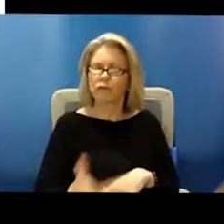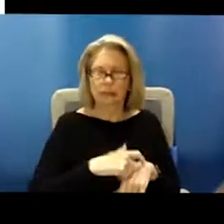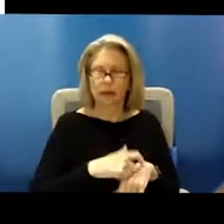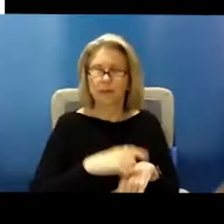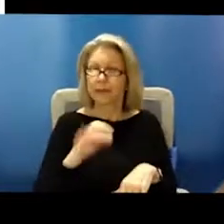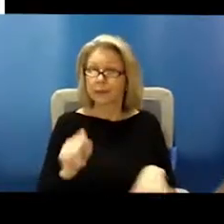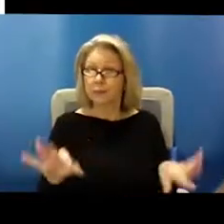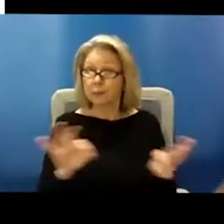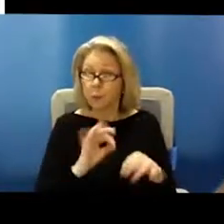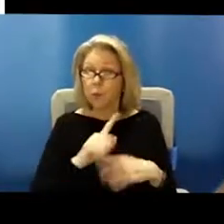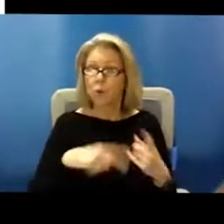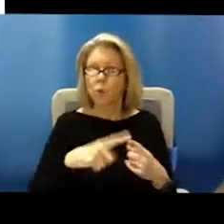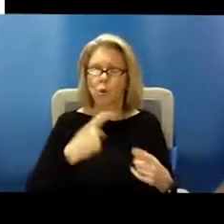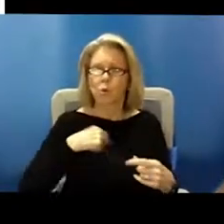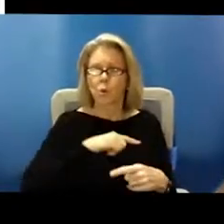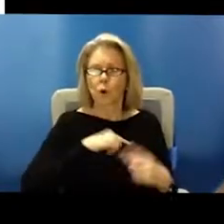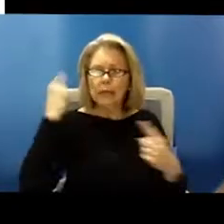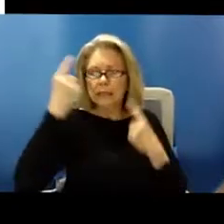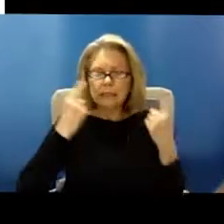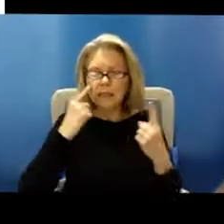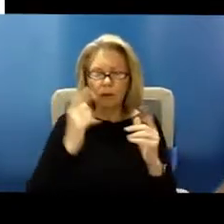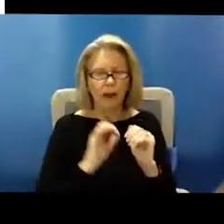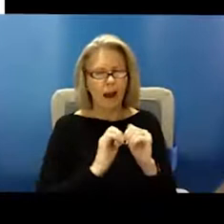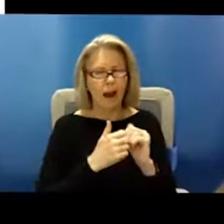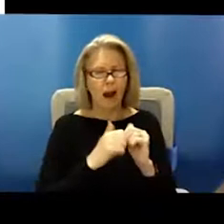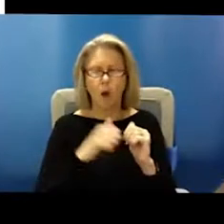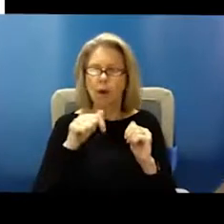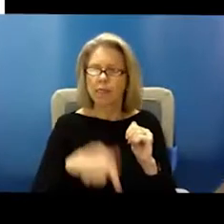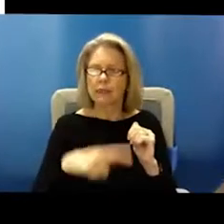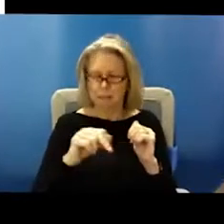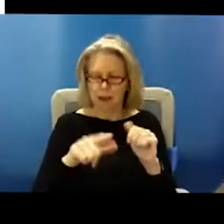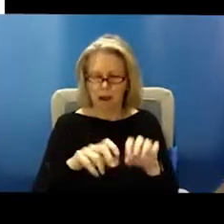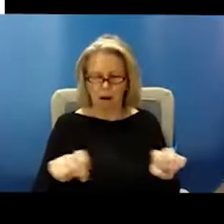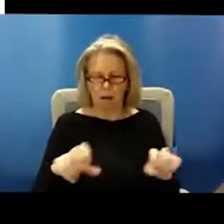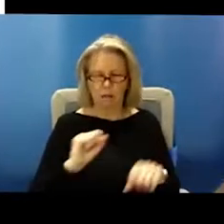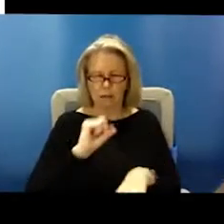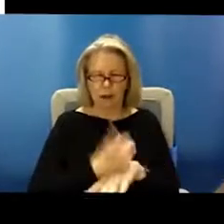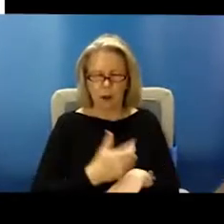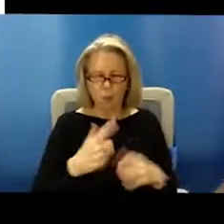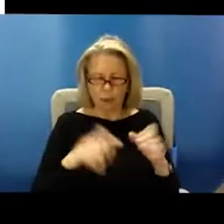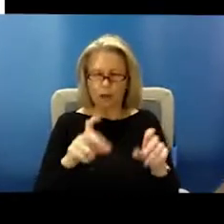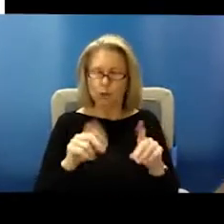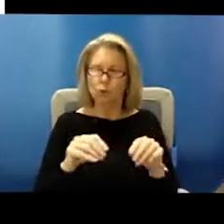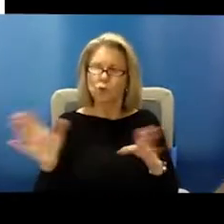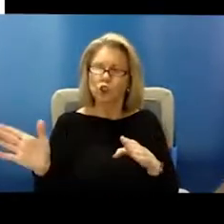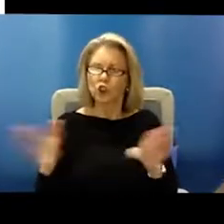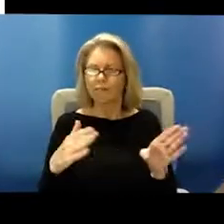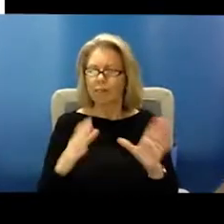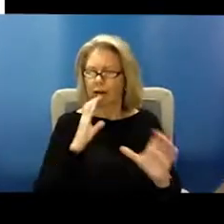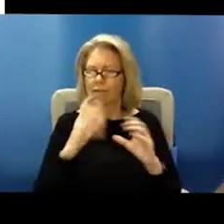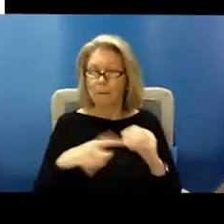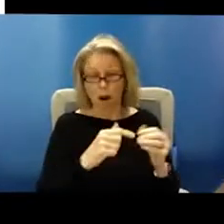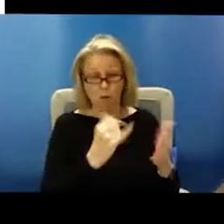over time. And this is important when we're considering, you know, how this panel is framed and what it can do to shift